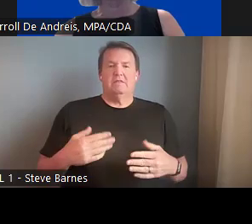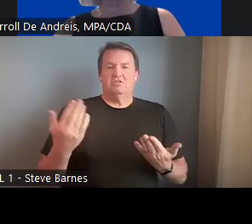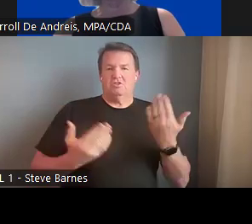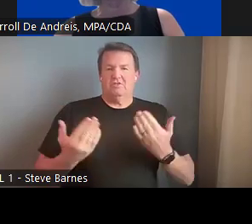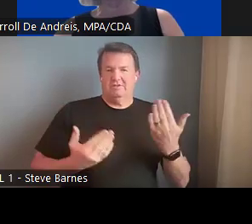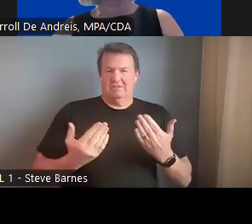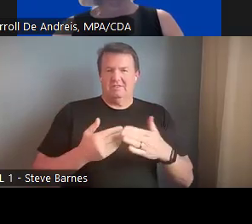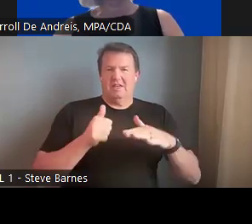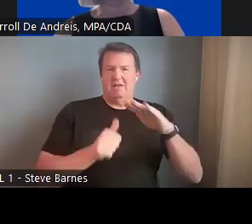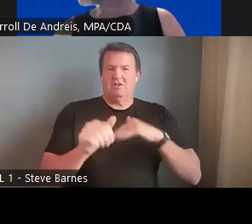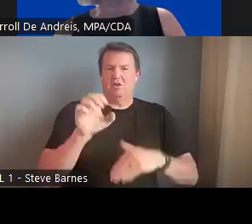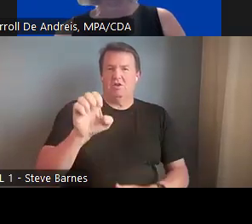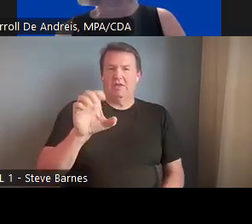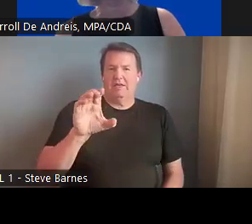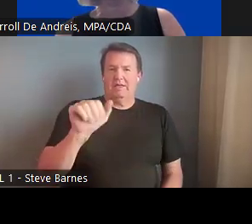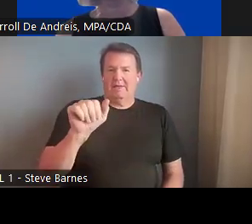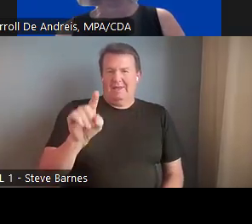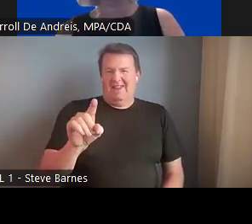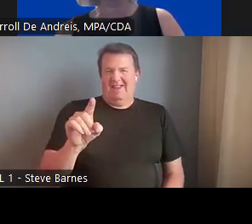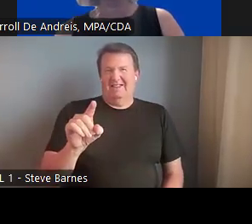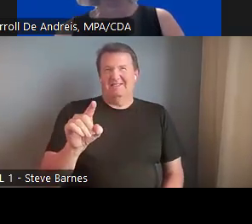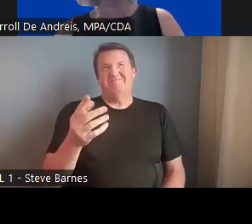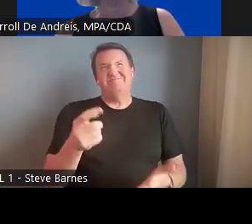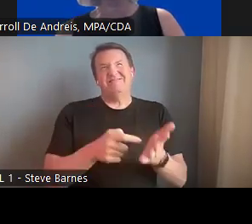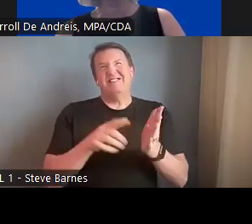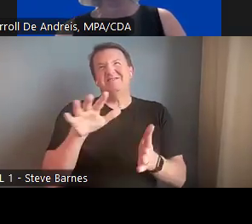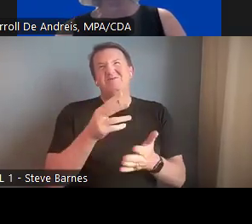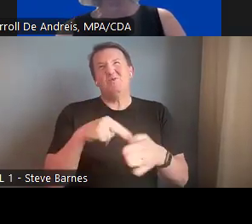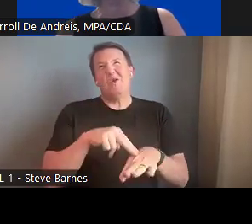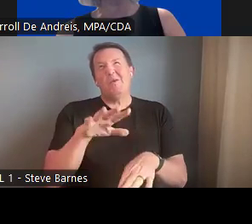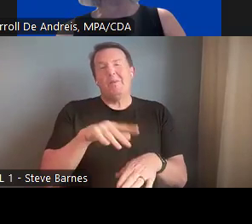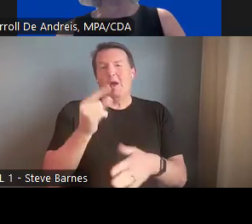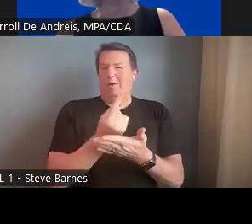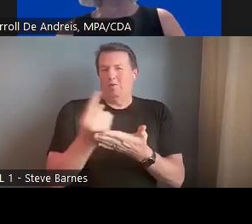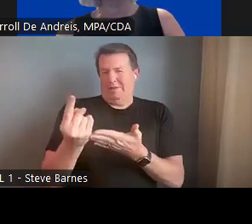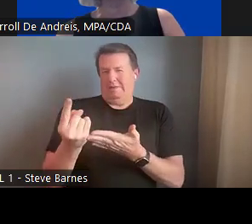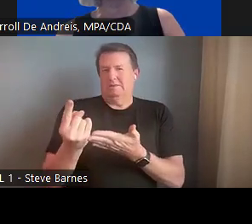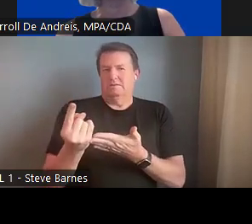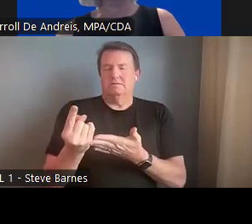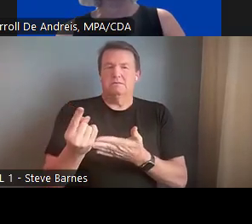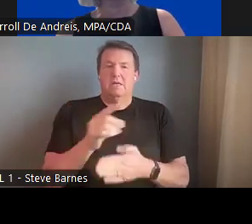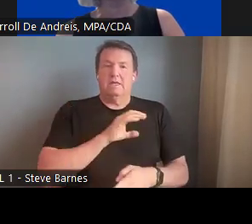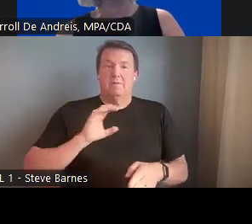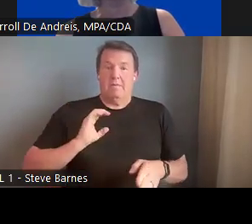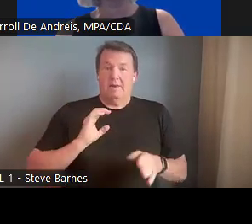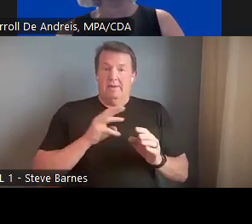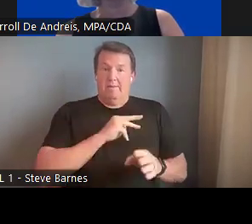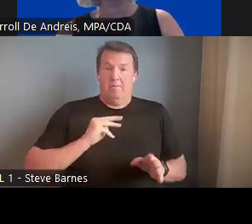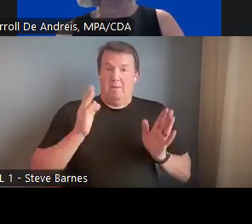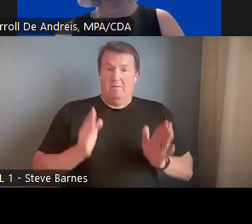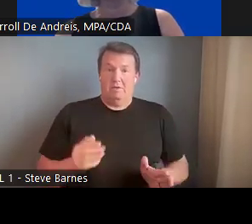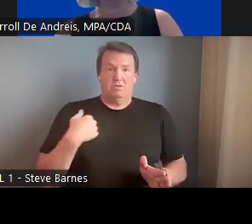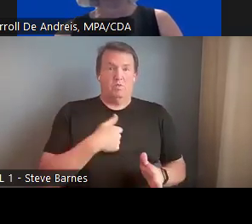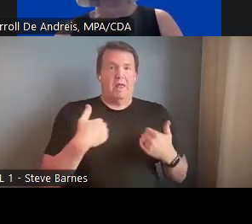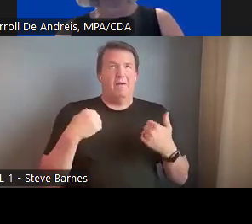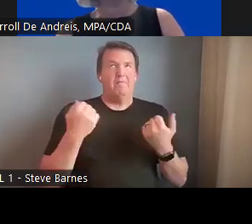EACAD. Give us a week or so to get those up to you. And committee members, we have a lot of new